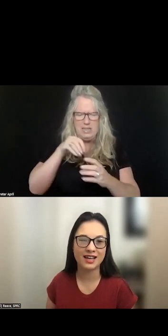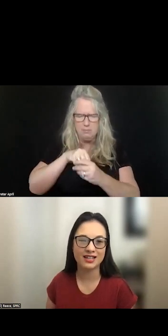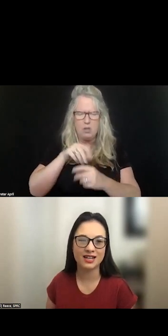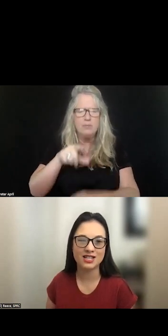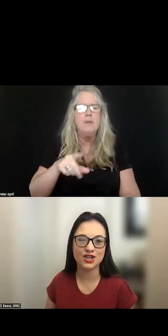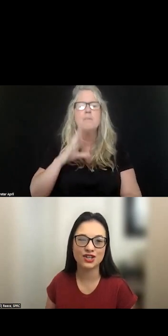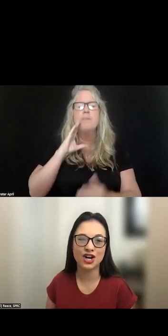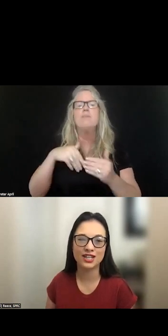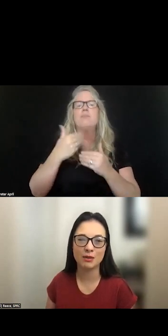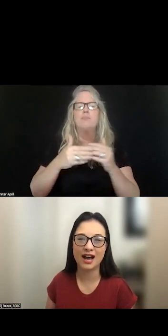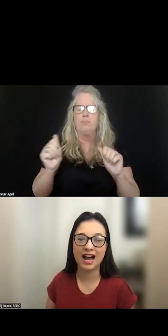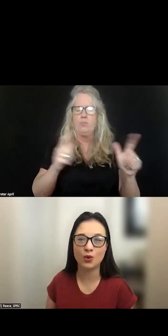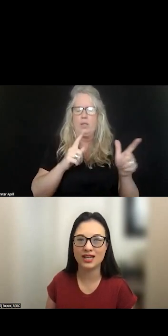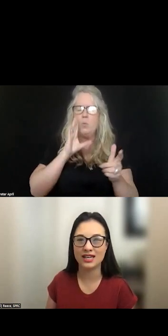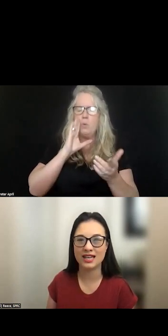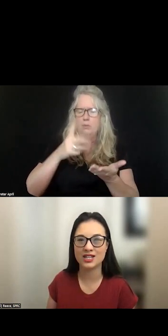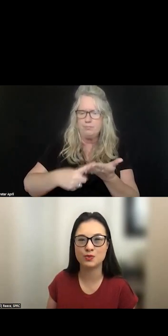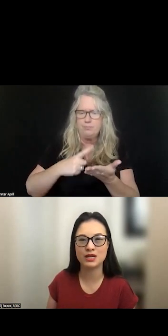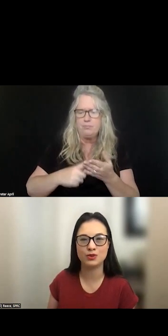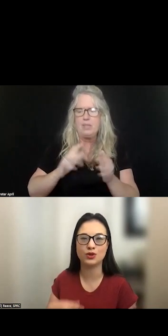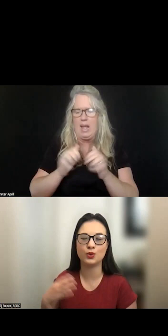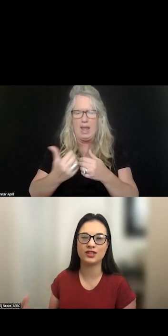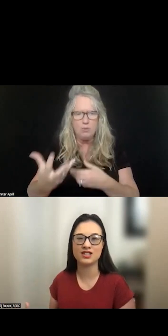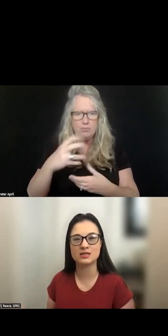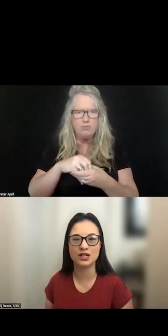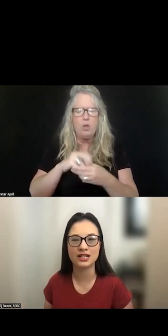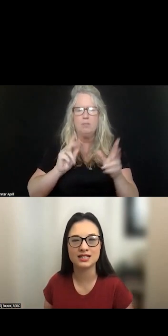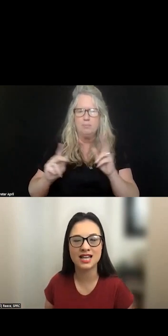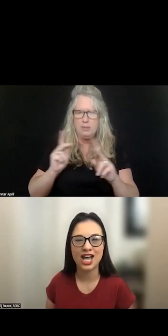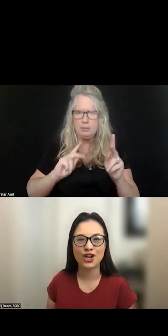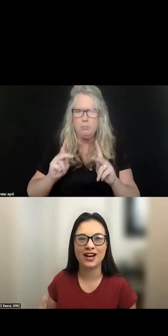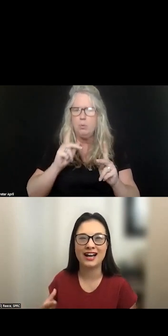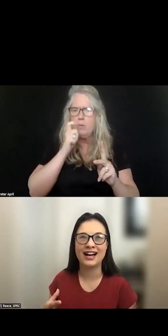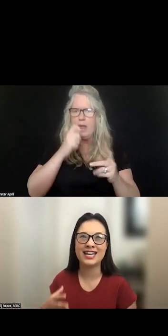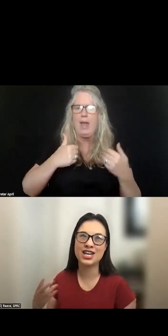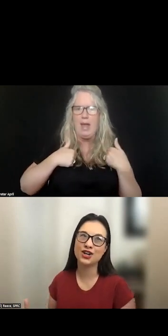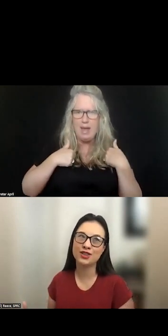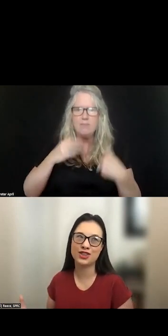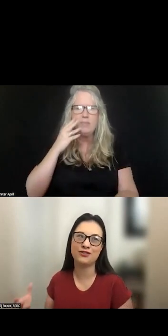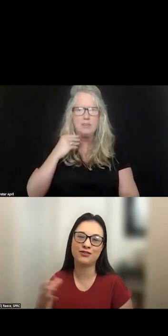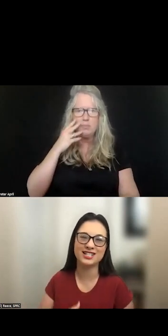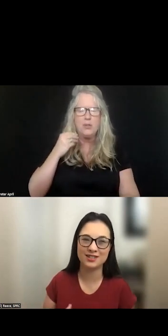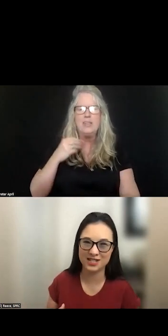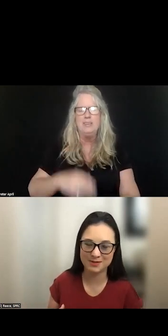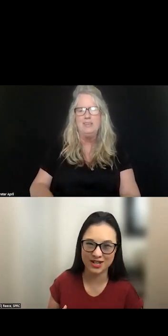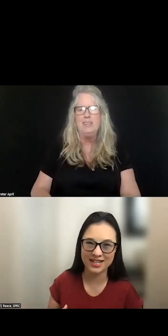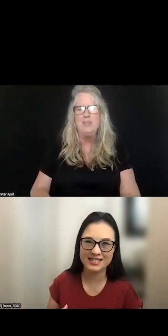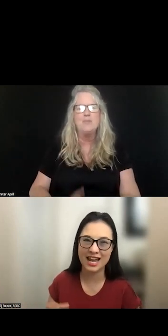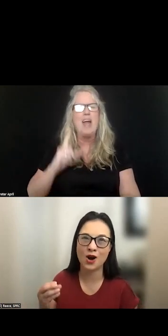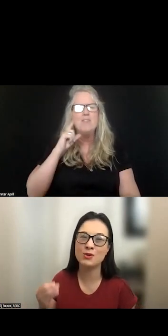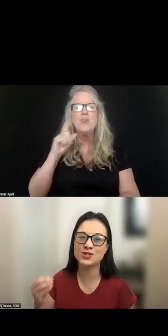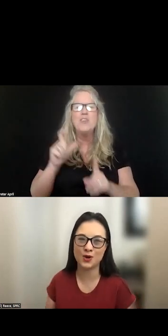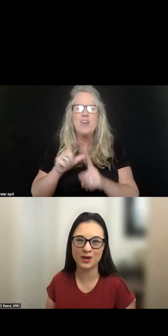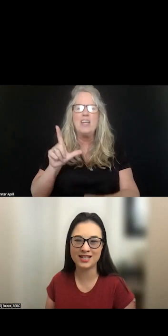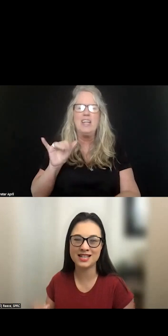next slide and start talking about how we engage people with lived experience, you know, I hear the phrase lived experience,